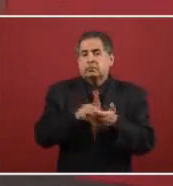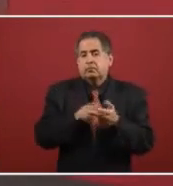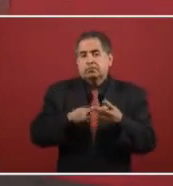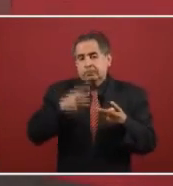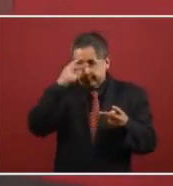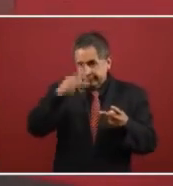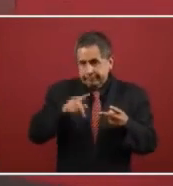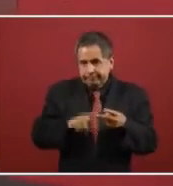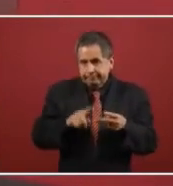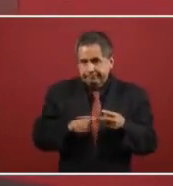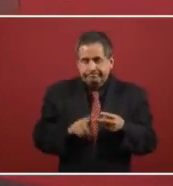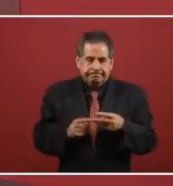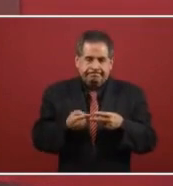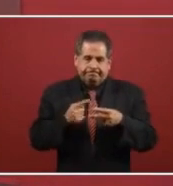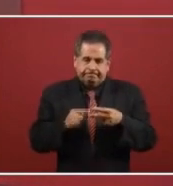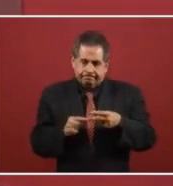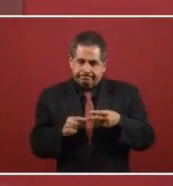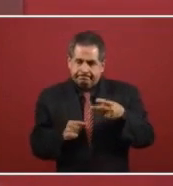we're in second place.